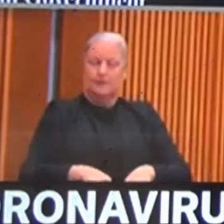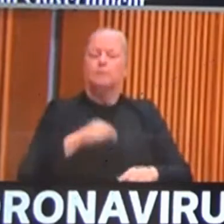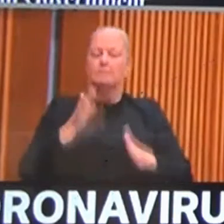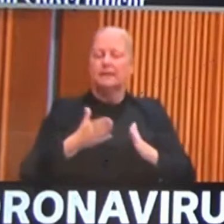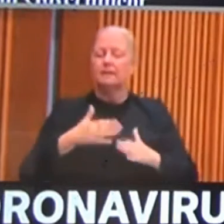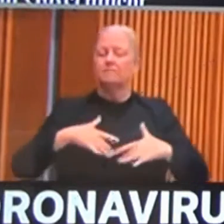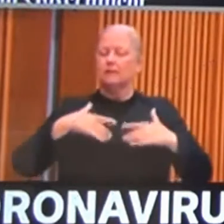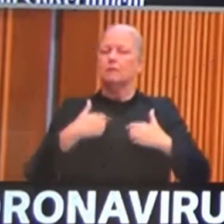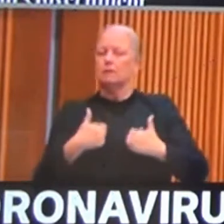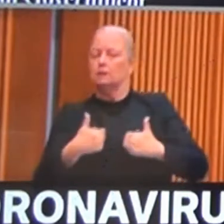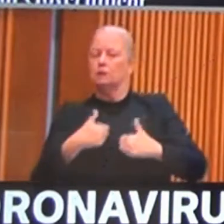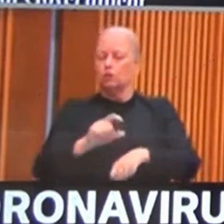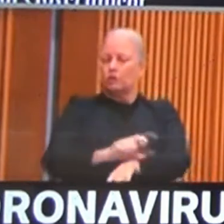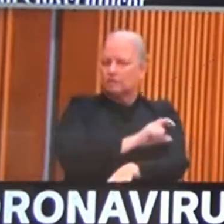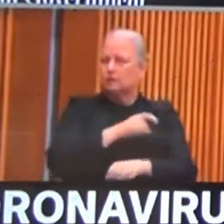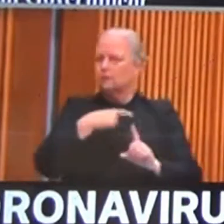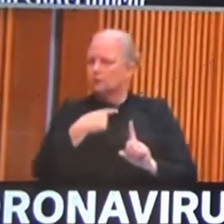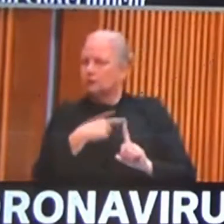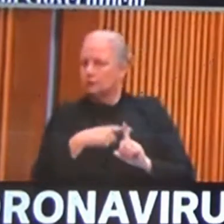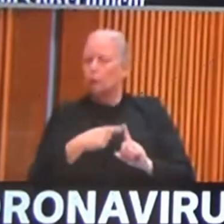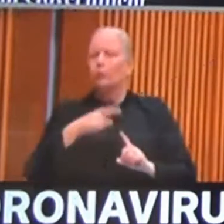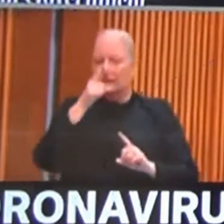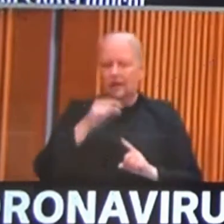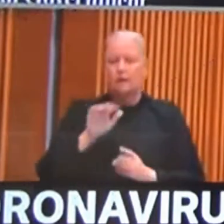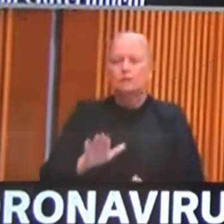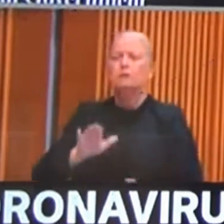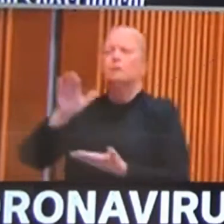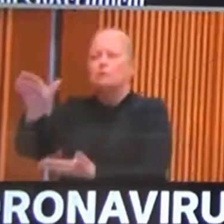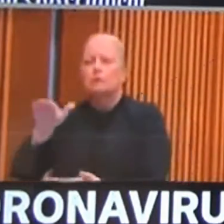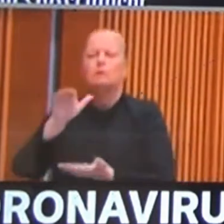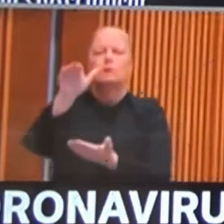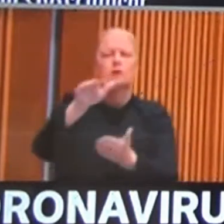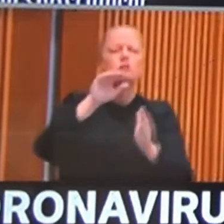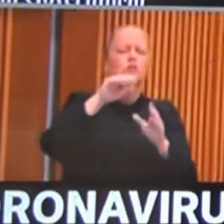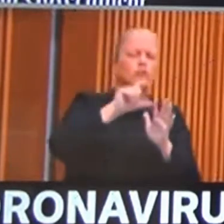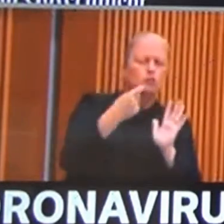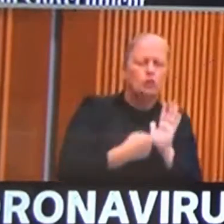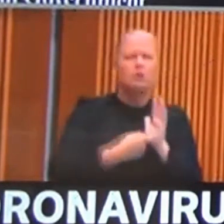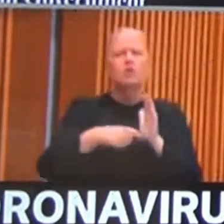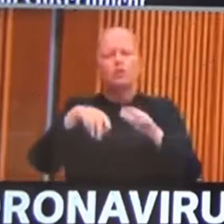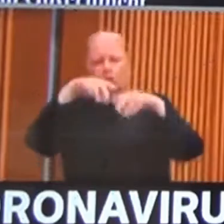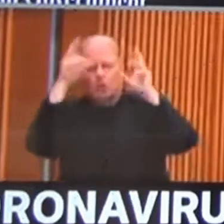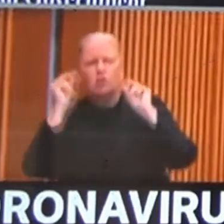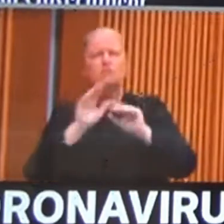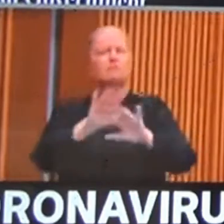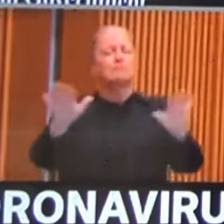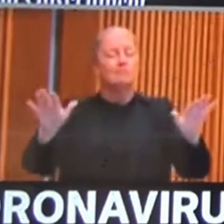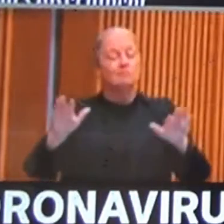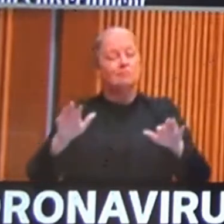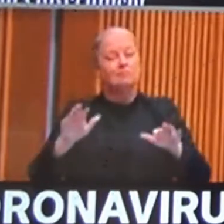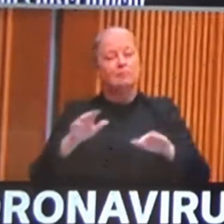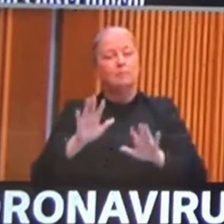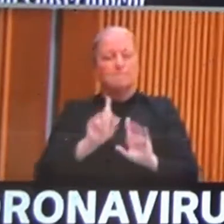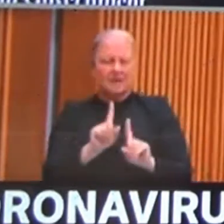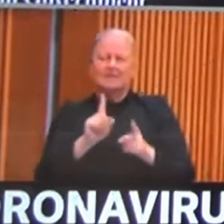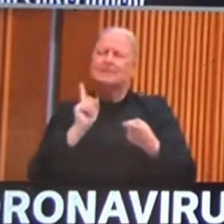stronger, then we're in a position to provide these, and there will be additional rounds with continued support. So it will still be challenging. I think I need to